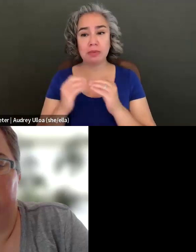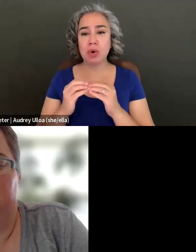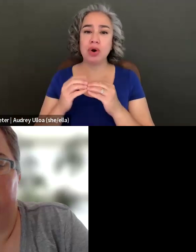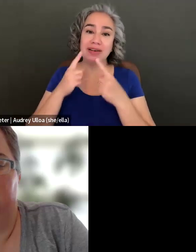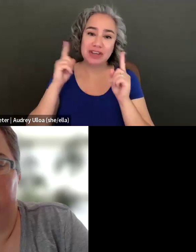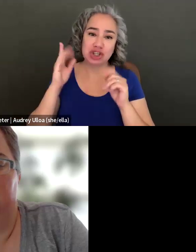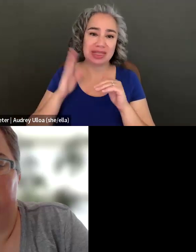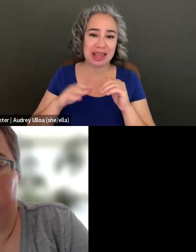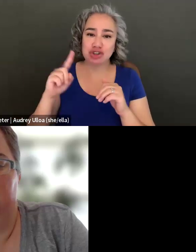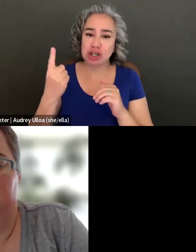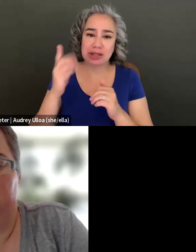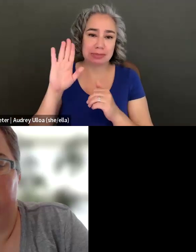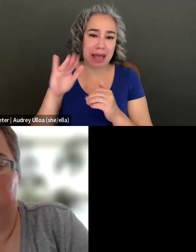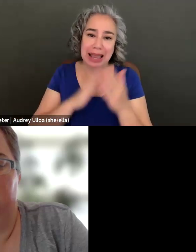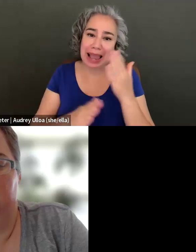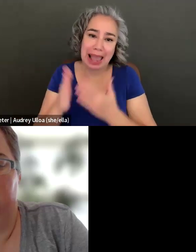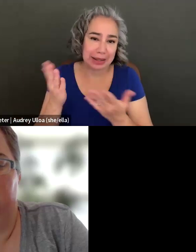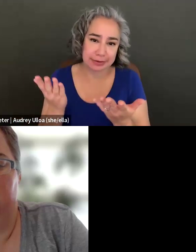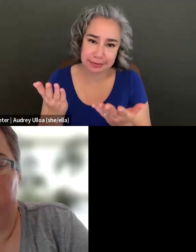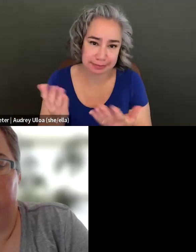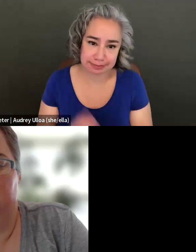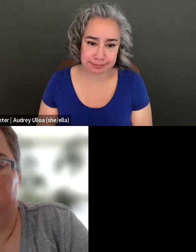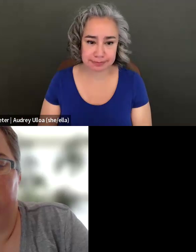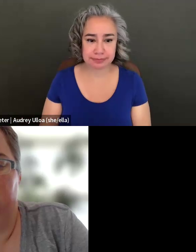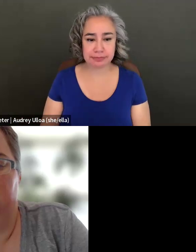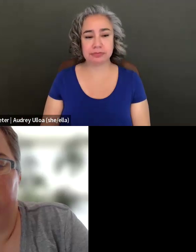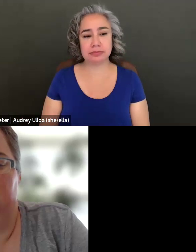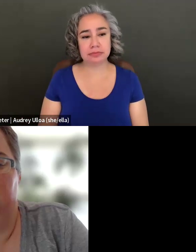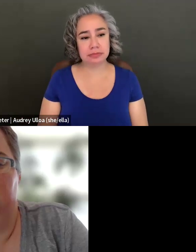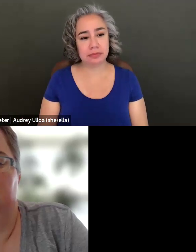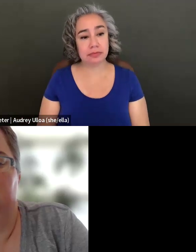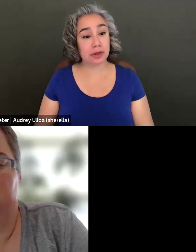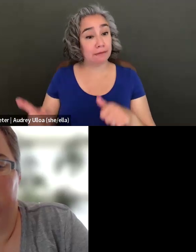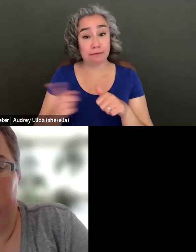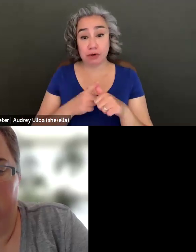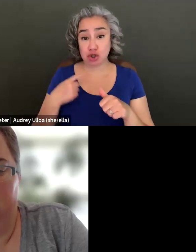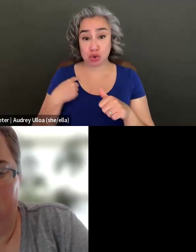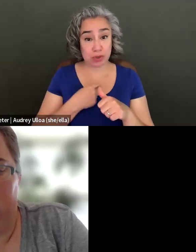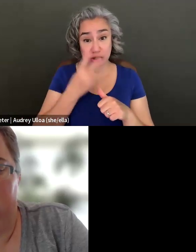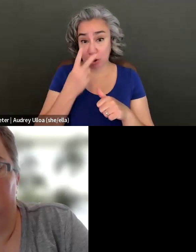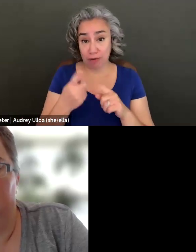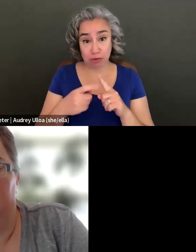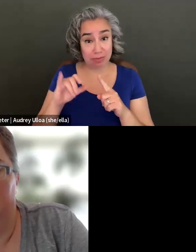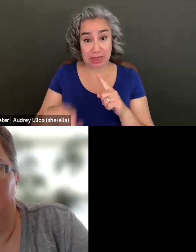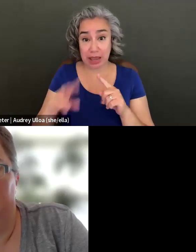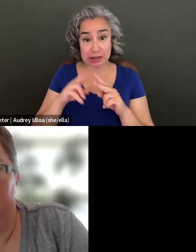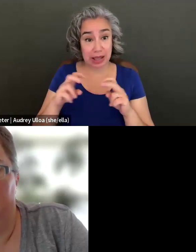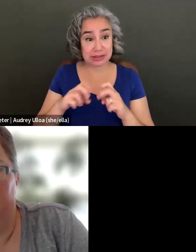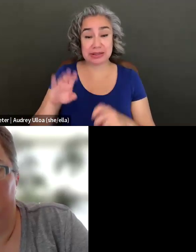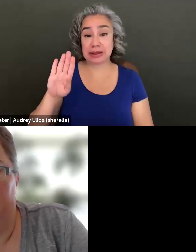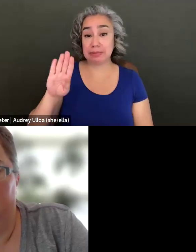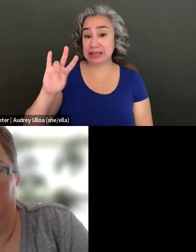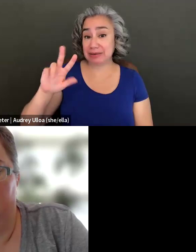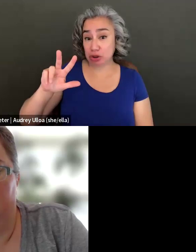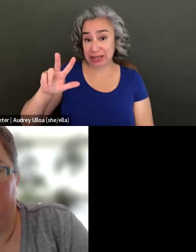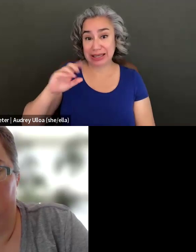have been able to do by hand using a Plant CV workflow. The first thing that we saw from this analysis was that B73